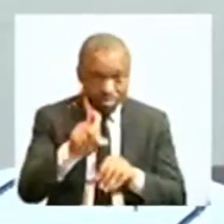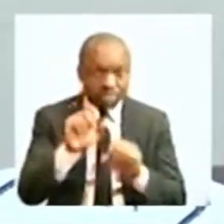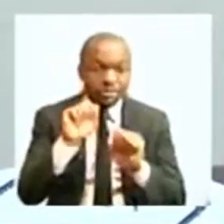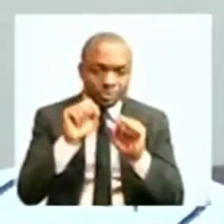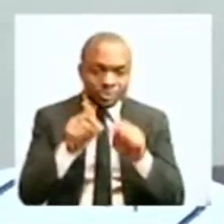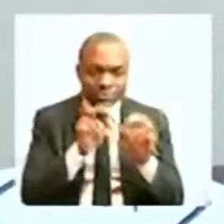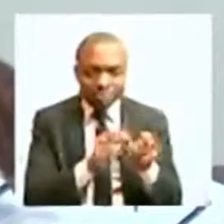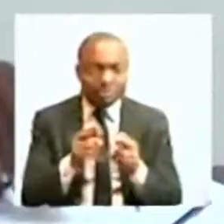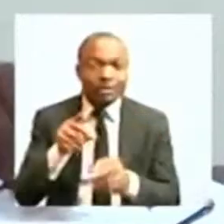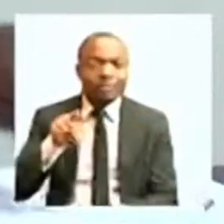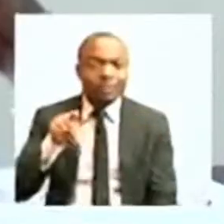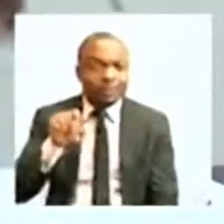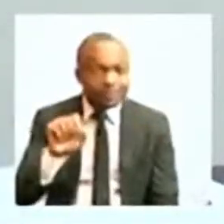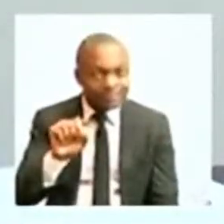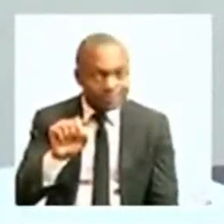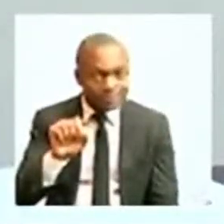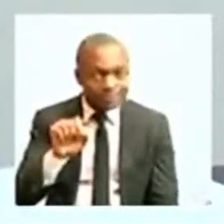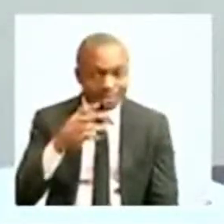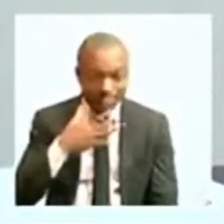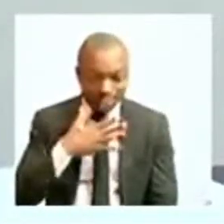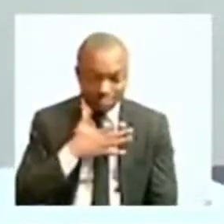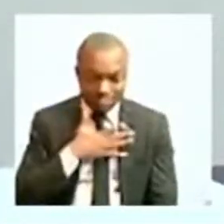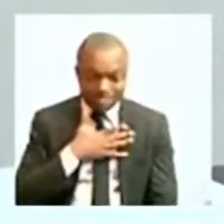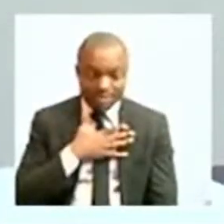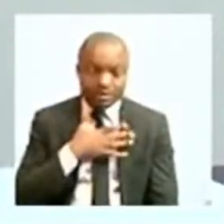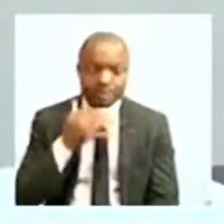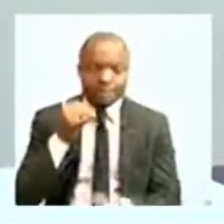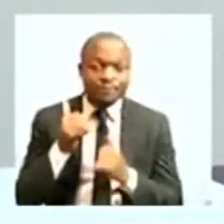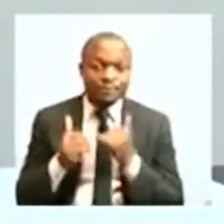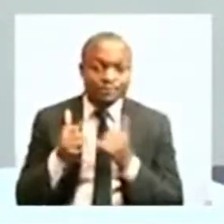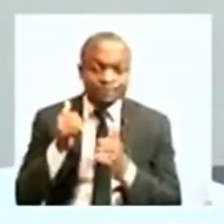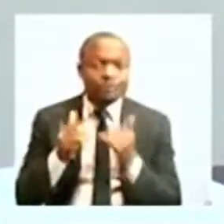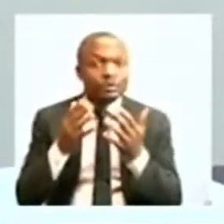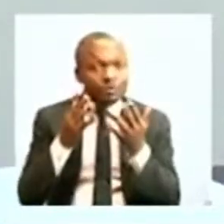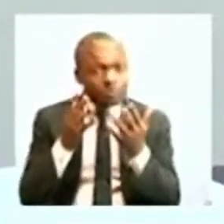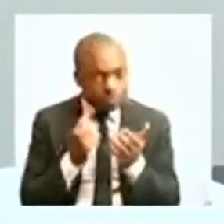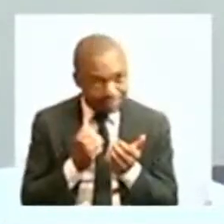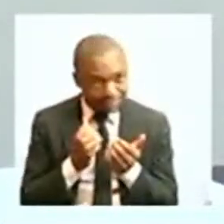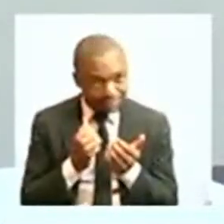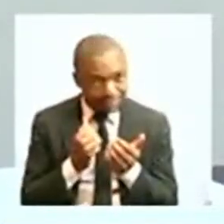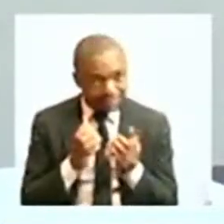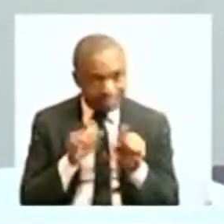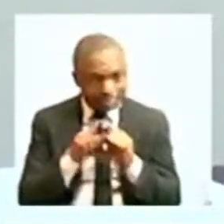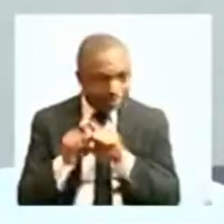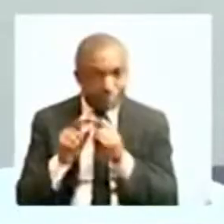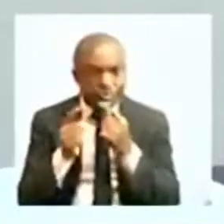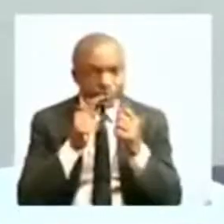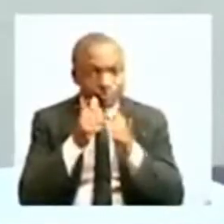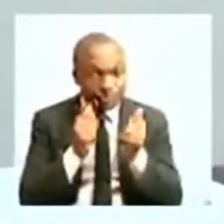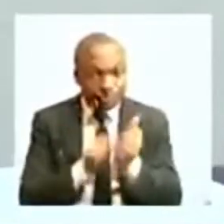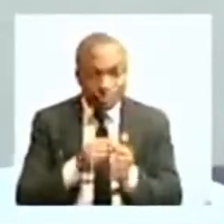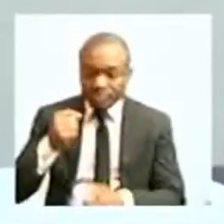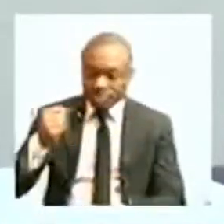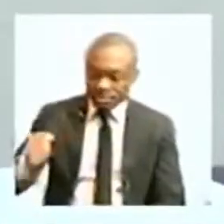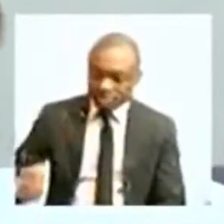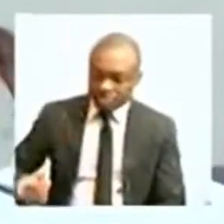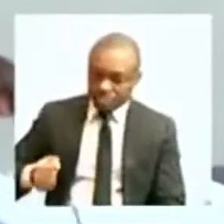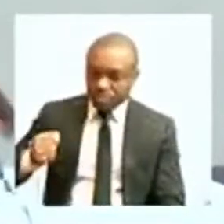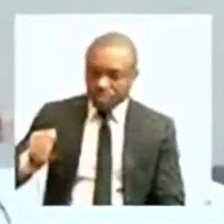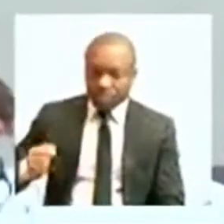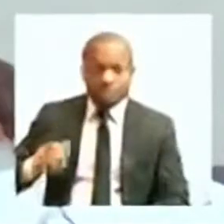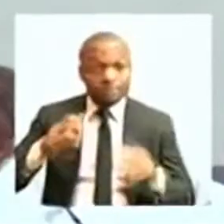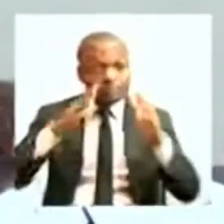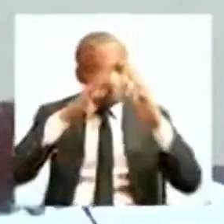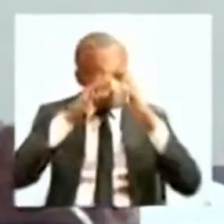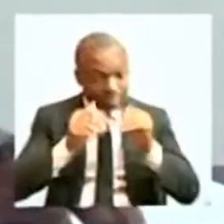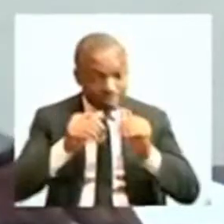PS, in my conclusion, I want also to talk about chief's palaces.